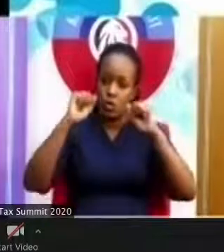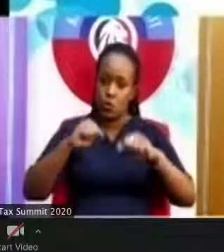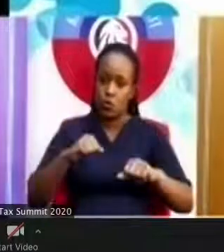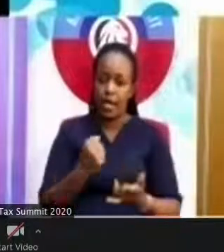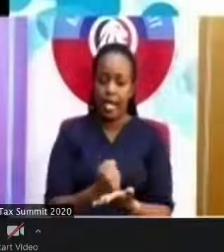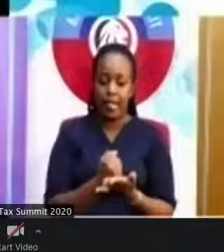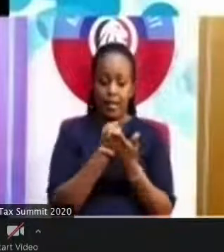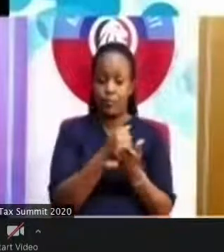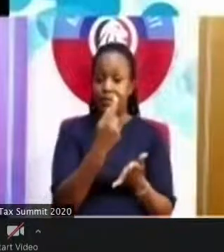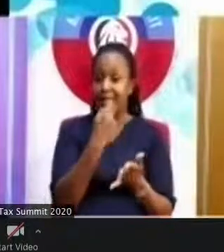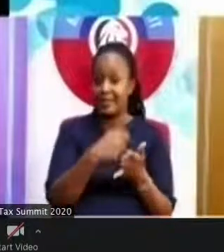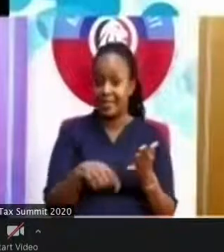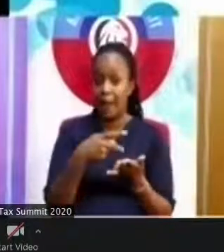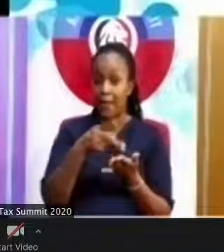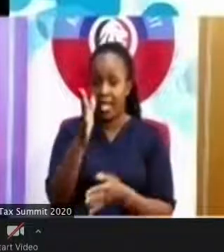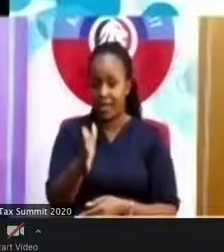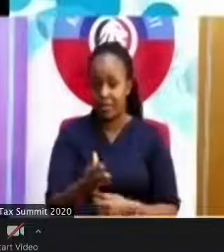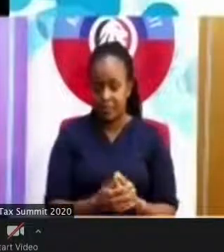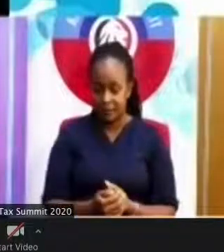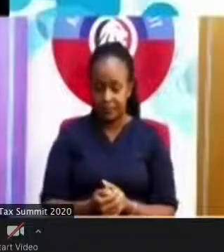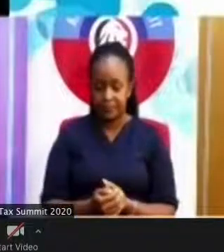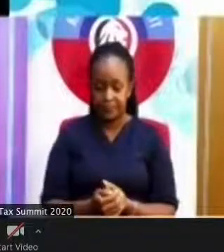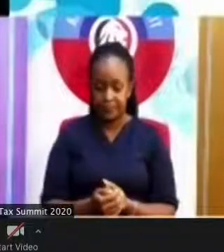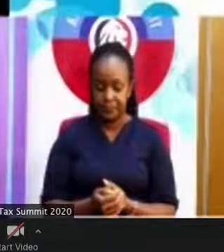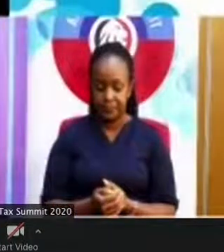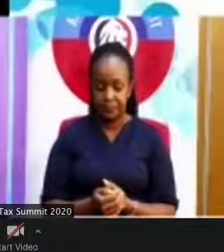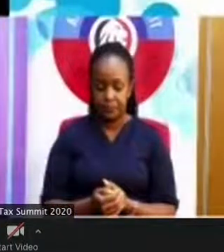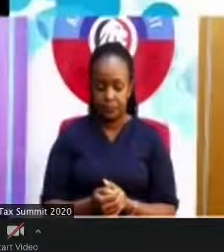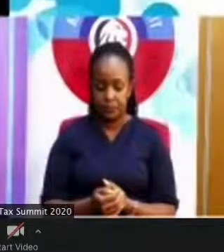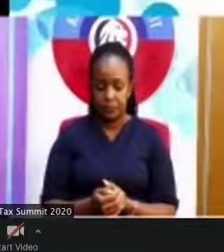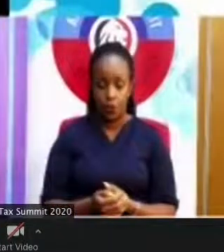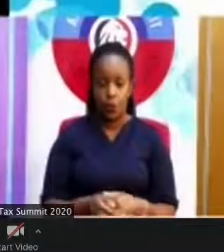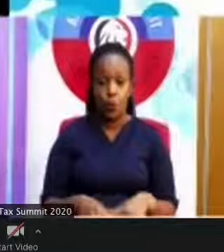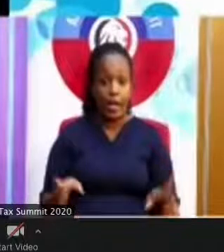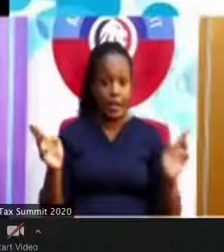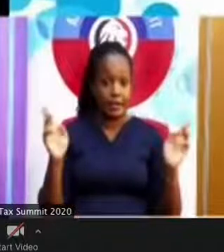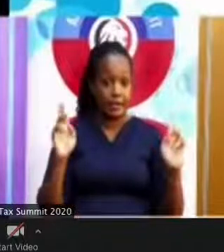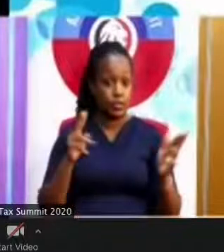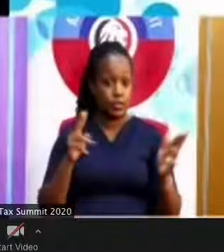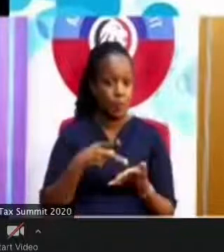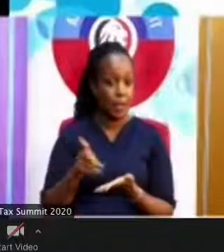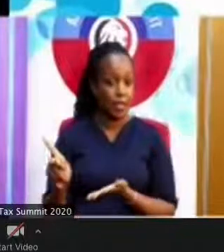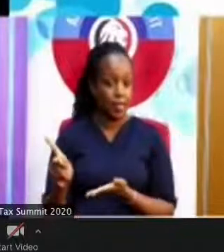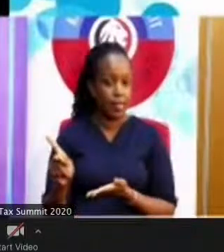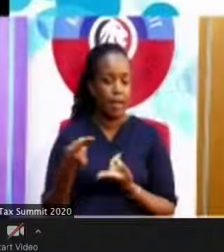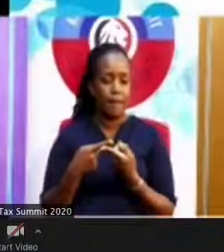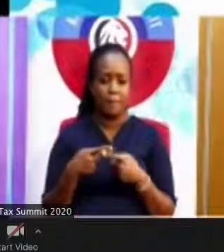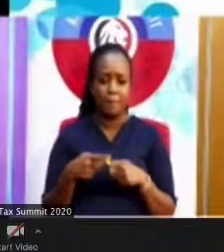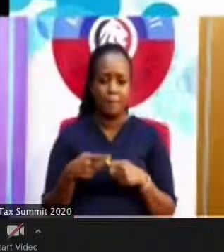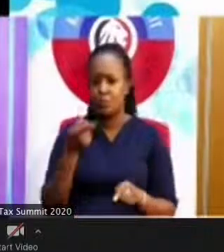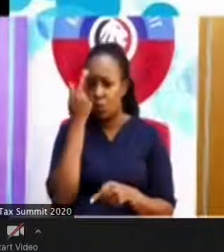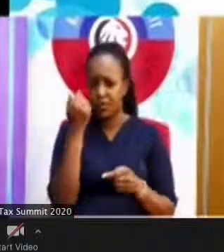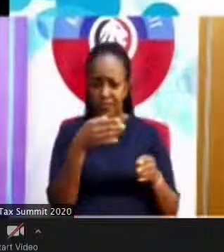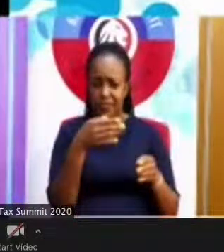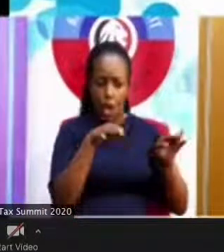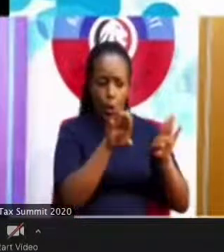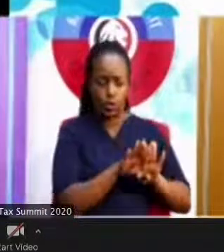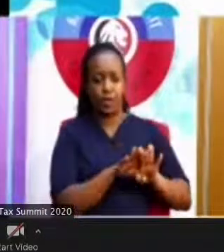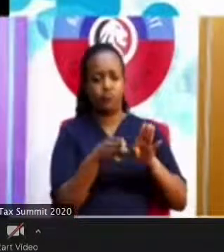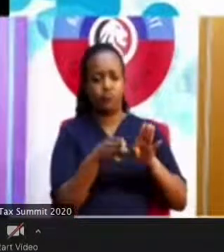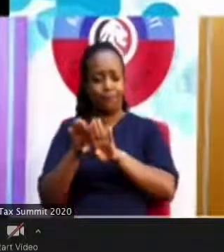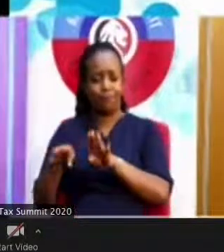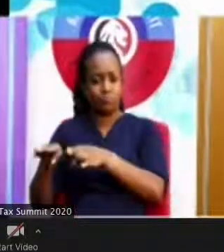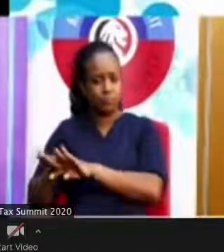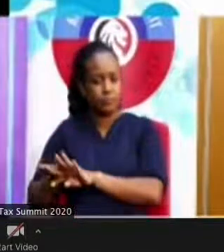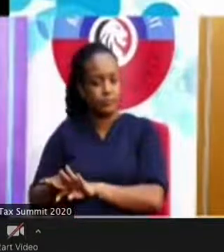taxpayers who really were willing to pay, but because of the lockdown, could not have